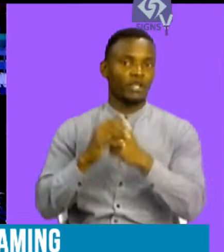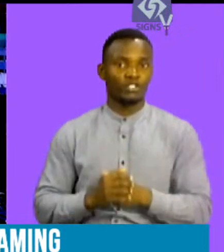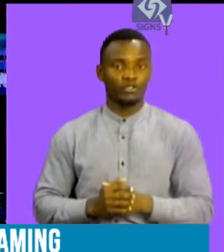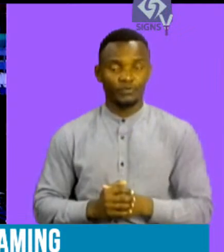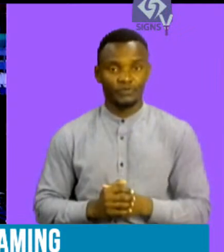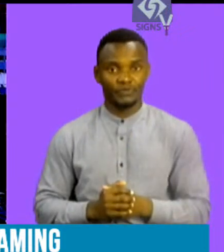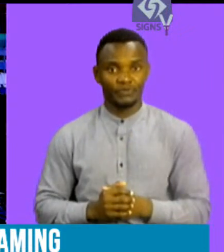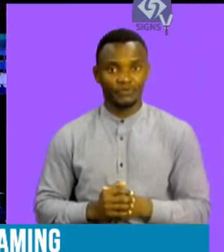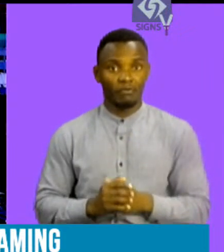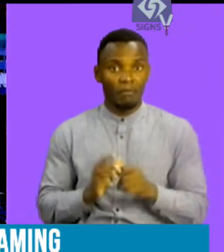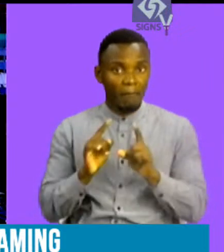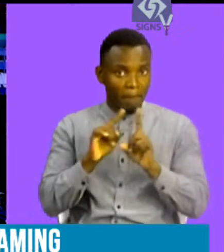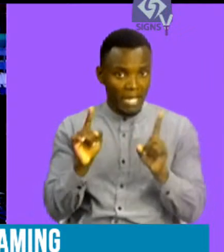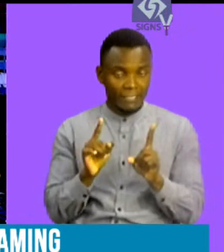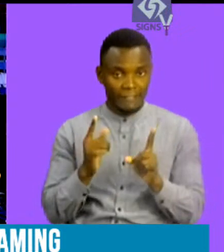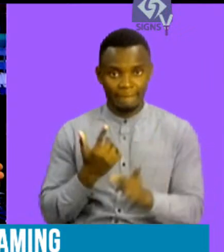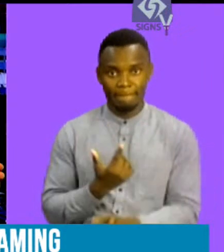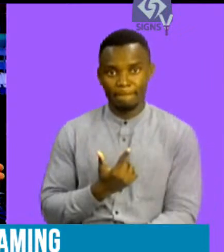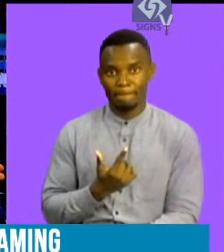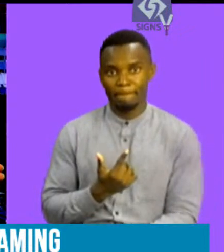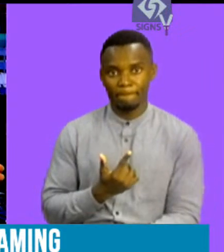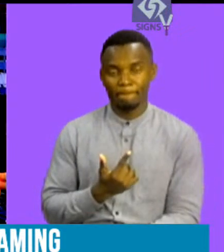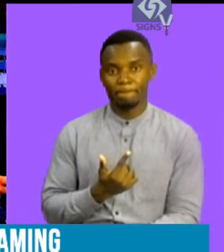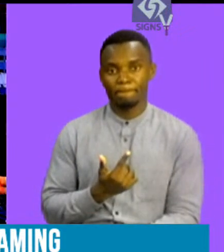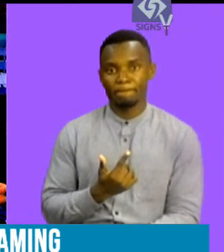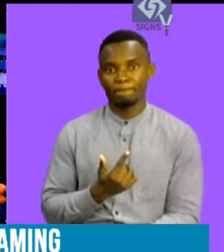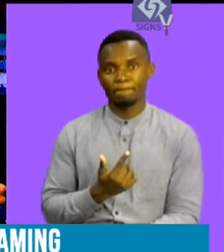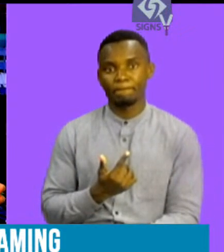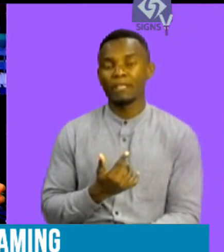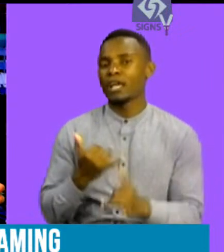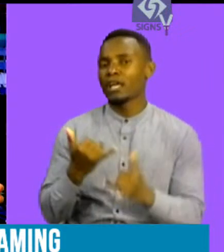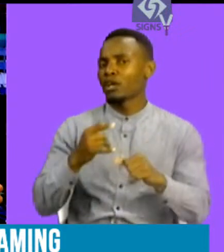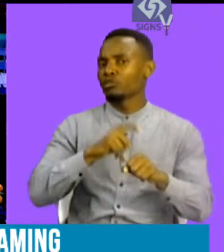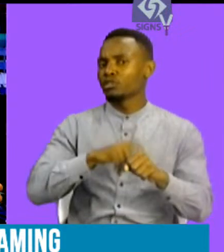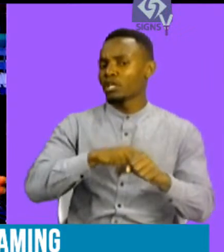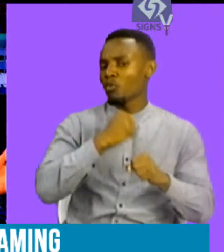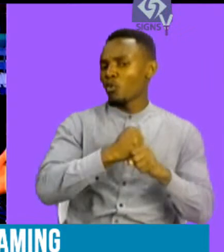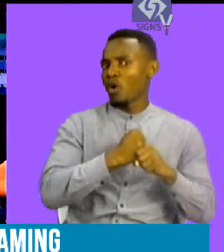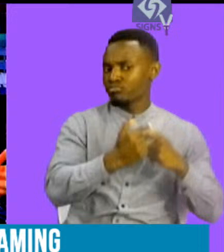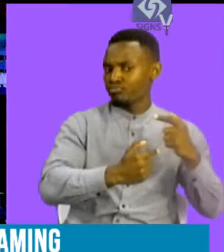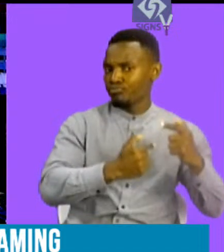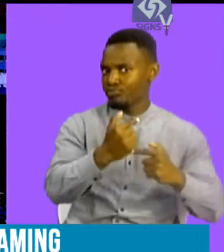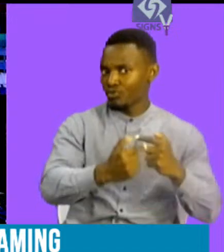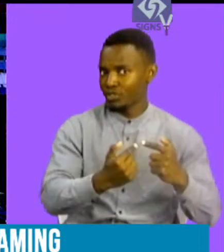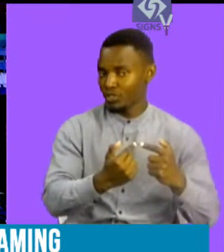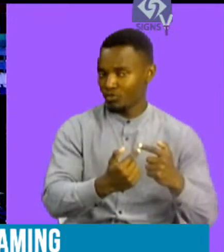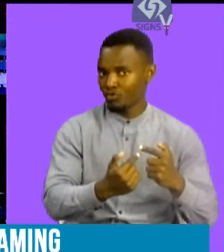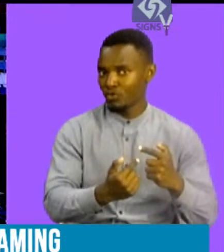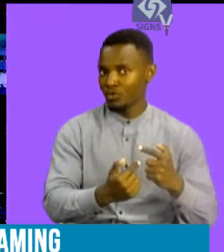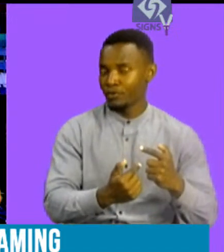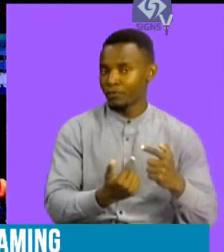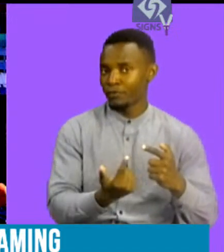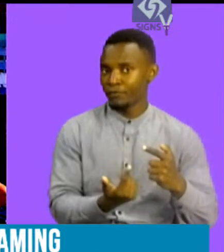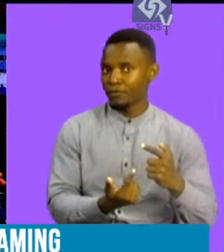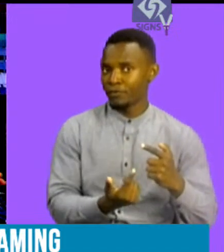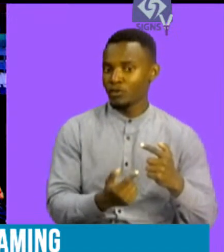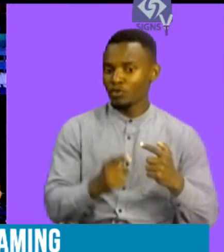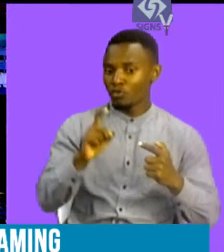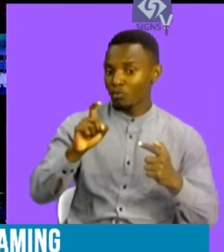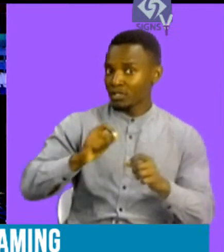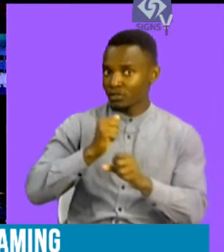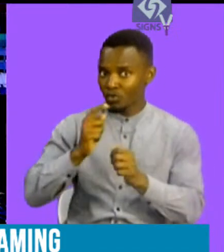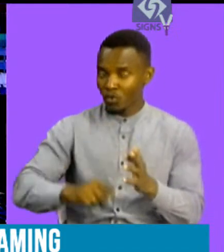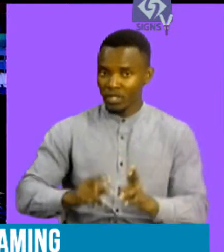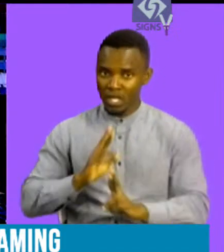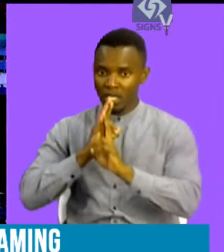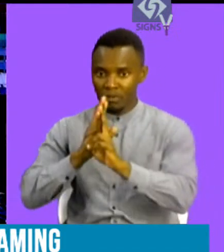theme. But then, as this work is done, you must, as Madam Catherine here said, that you must write reports